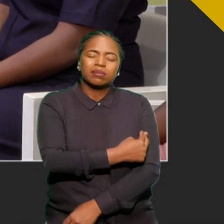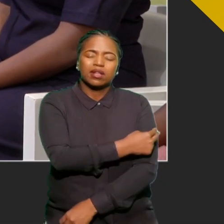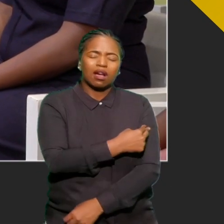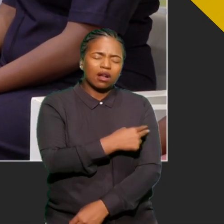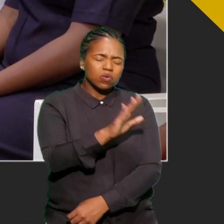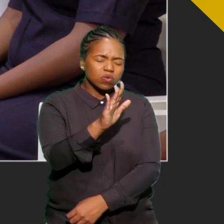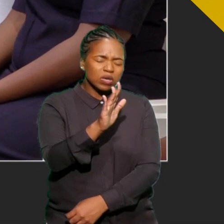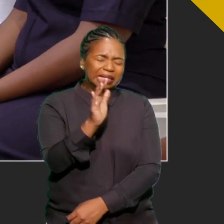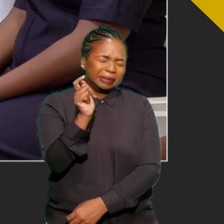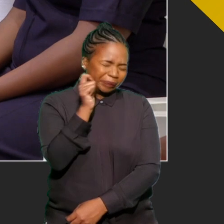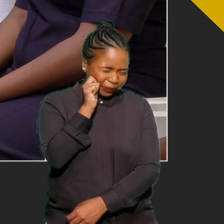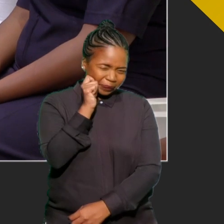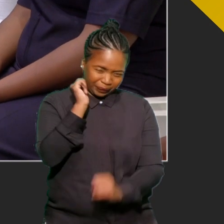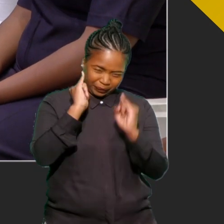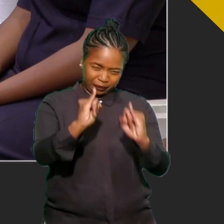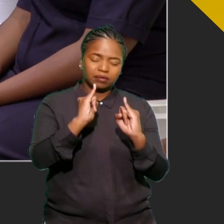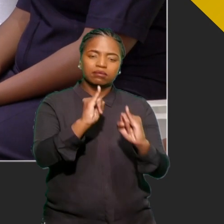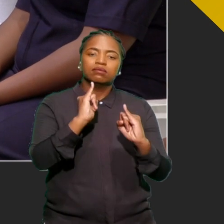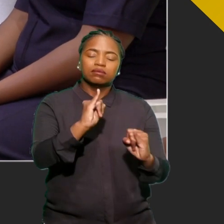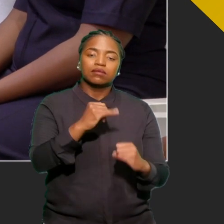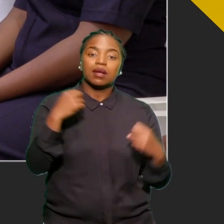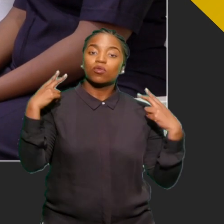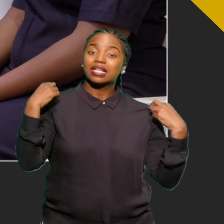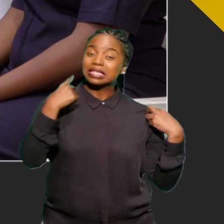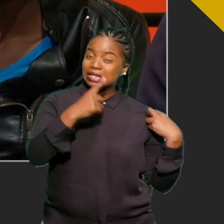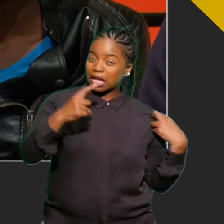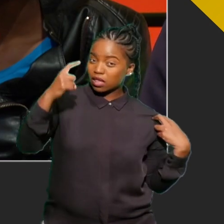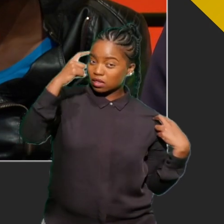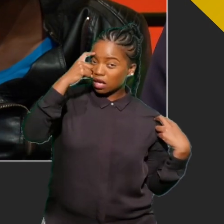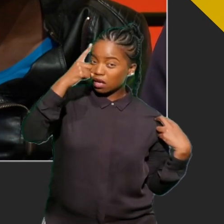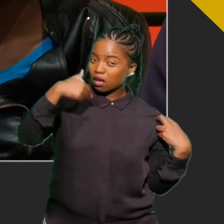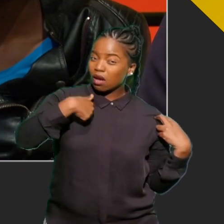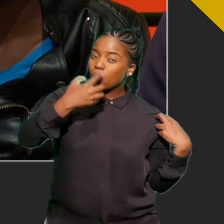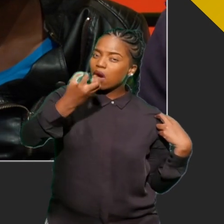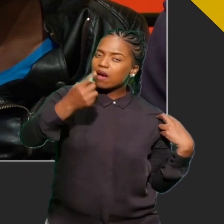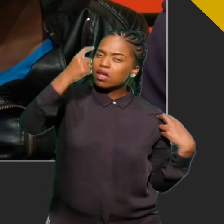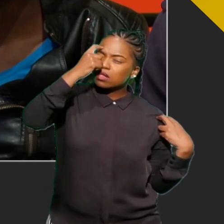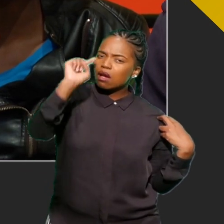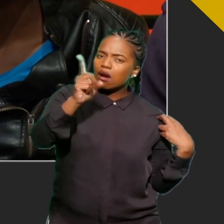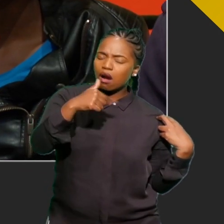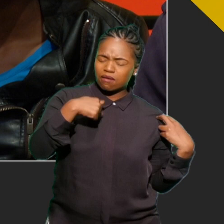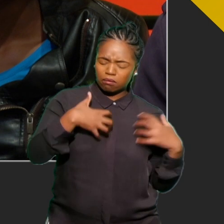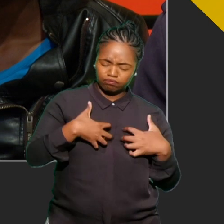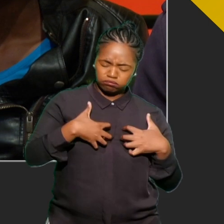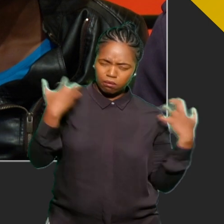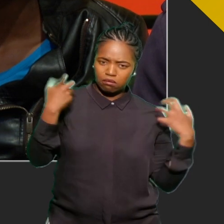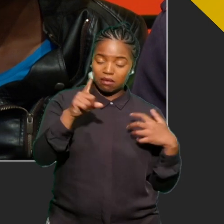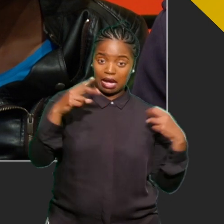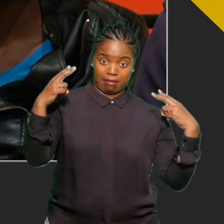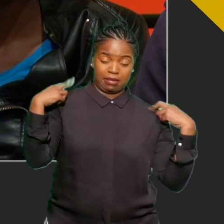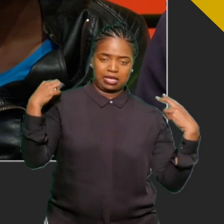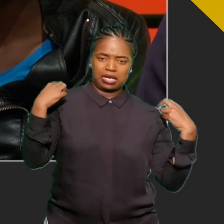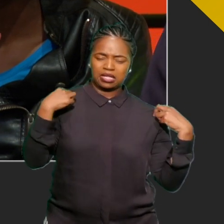go bana ba leng ko magaeng, go dipetlela di leng ko magaeng. I think yes, we also have to look at the frustration if amanes.